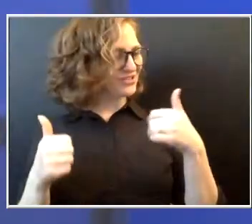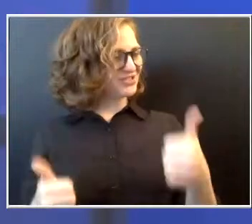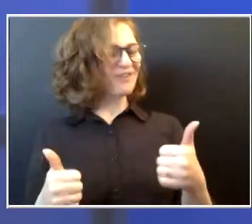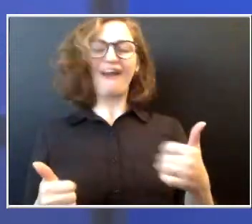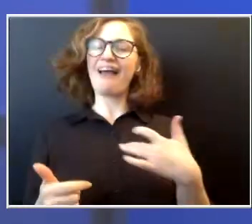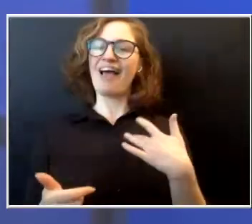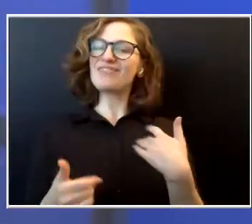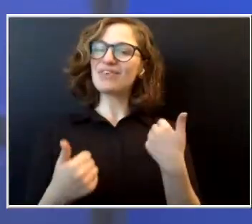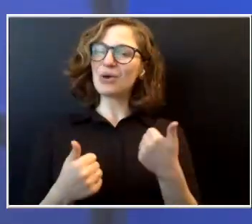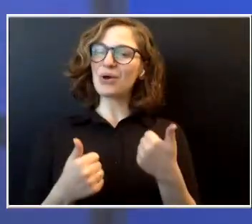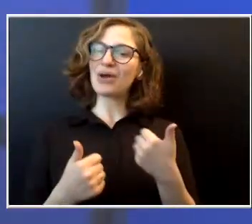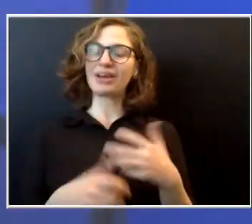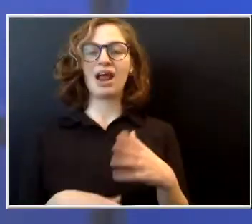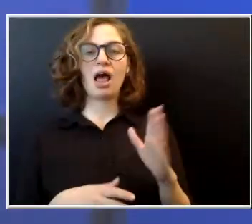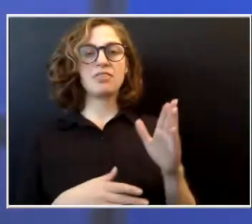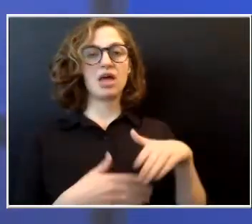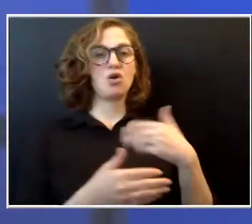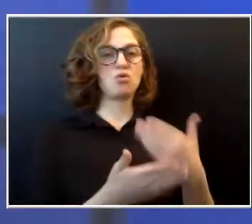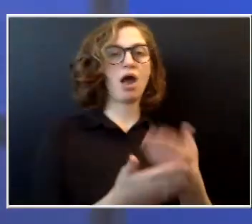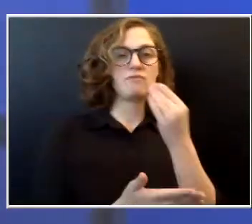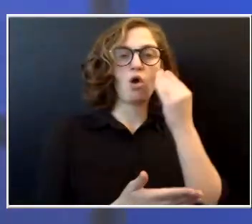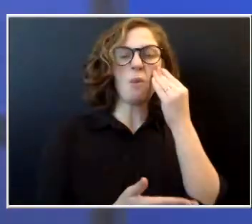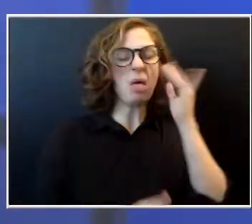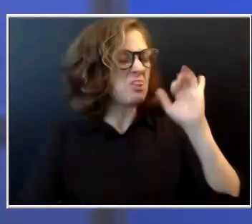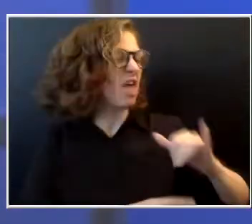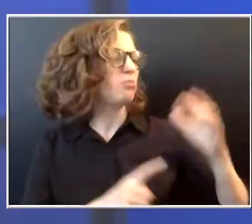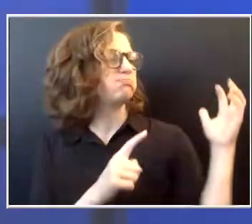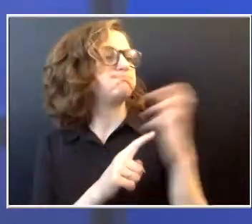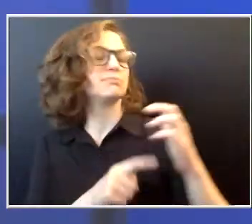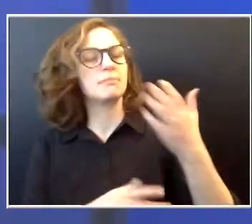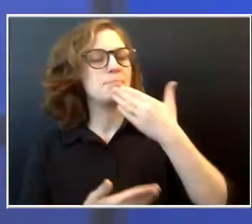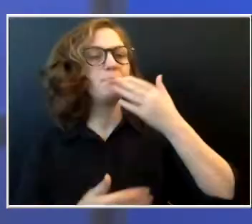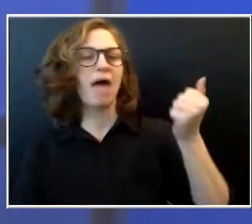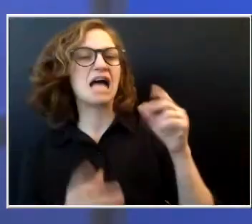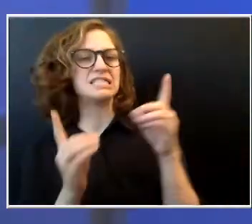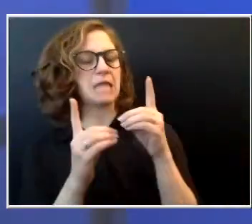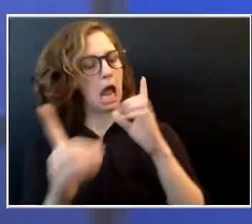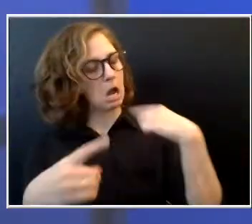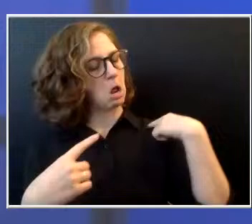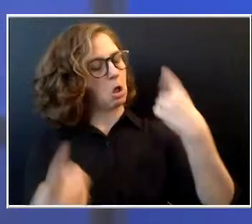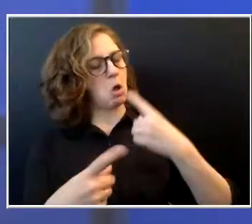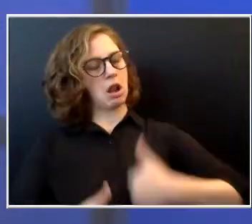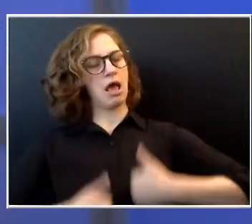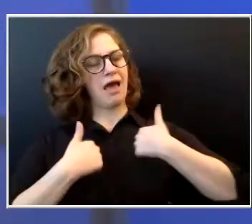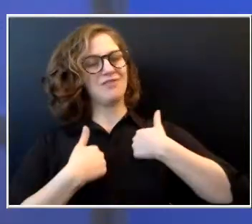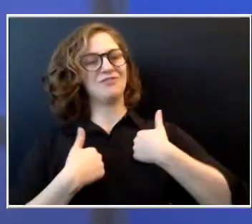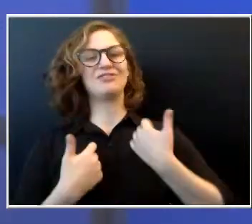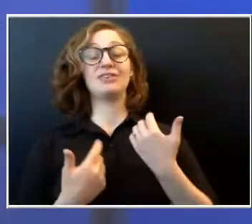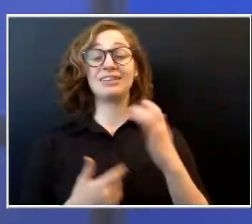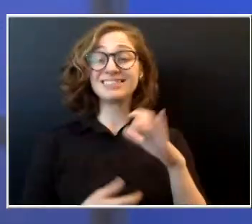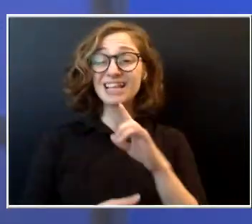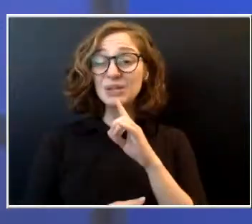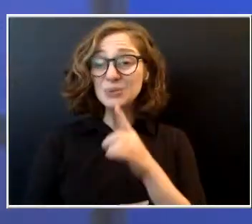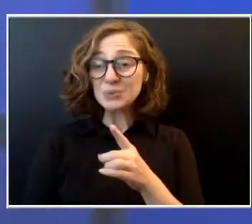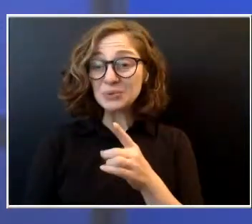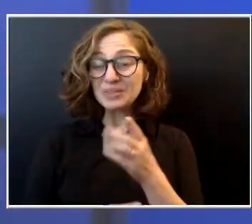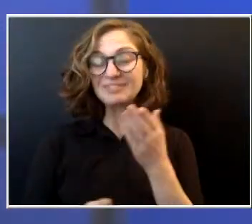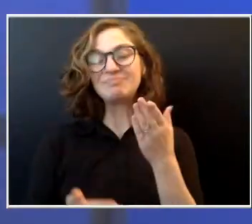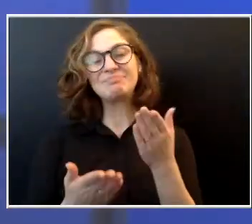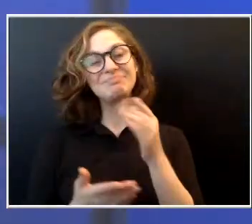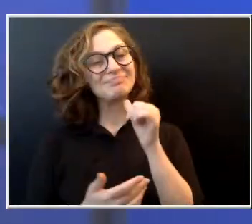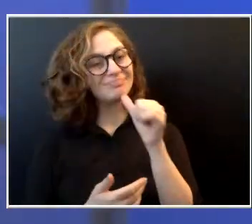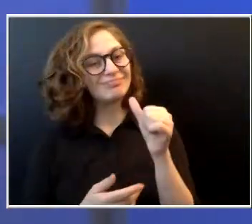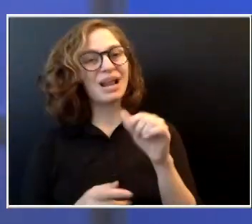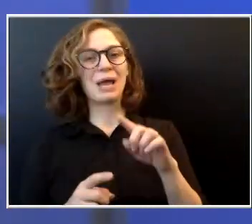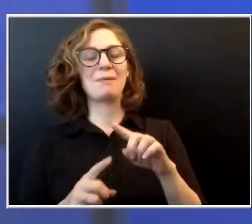in my life. You know? Now, is that true or not? Who knows? But it's one tiny little sample size that you're going to base this interaction